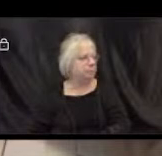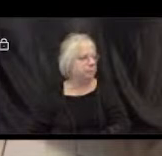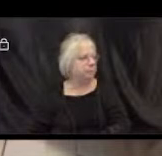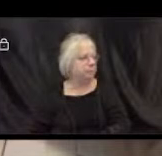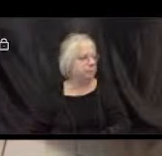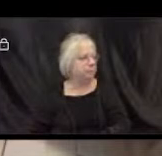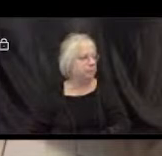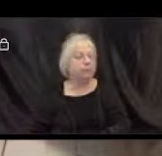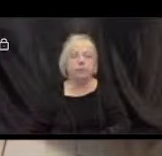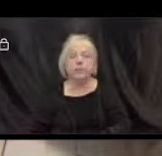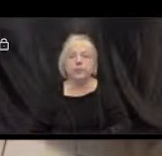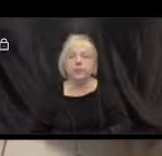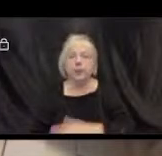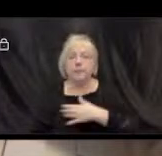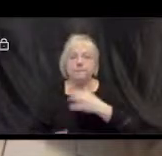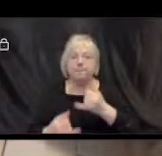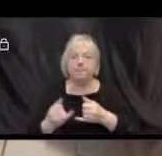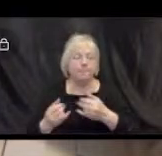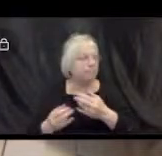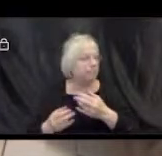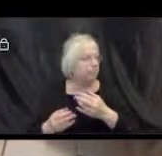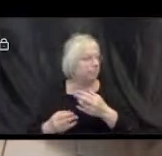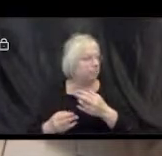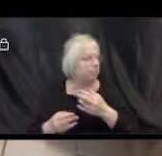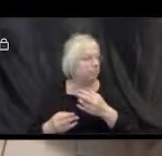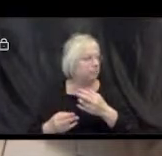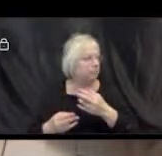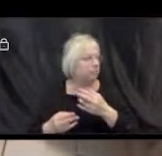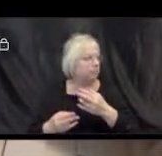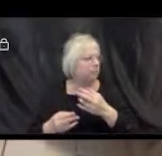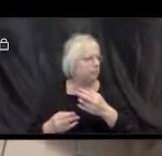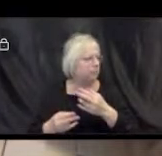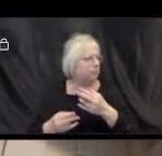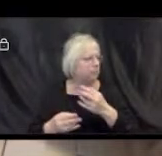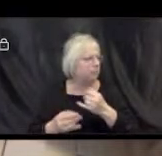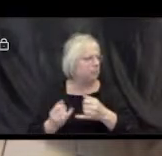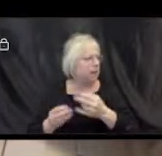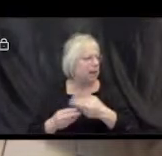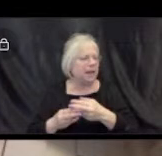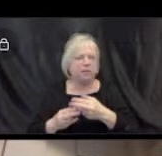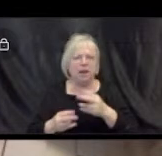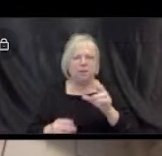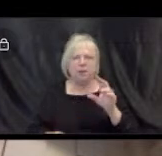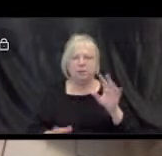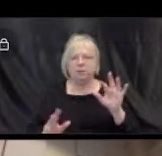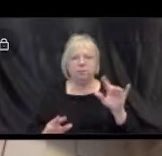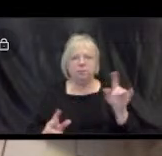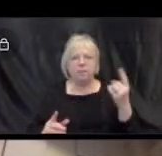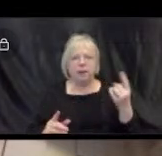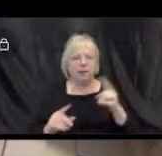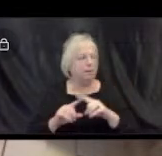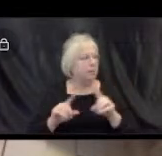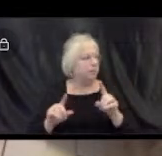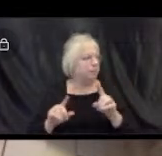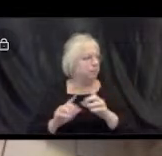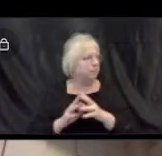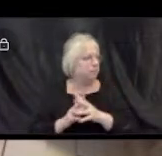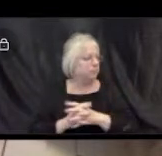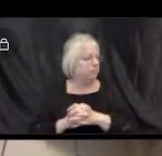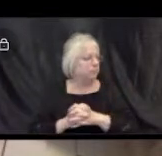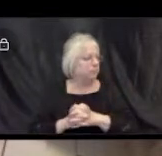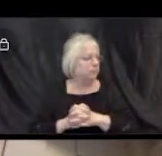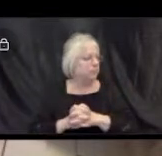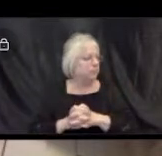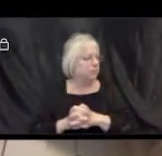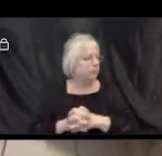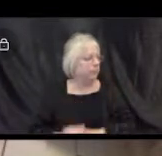For the record, my last name is Douglas. I'm Hunter Douglas. Oh, pardon me, I'm sorry. Happens all the time. I don't know why, but